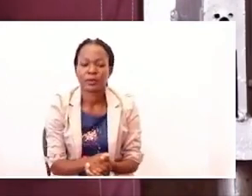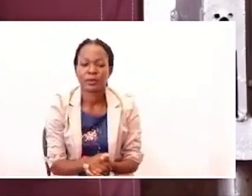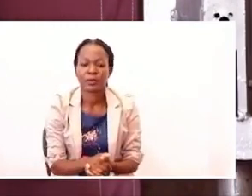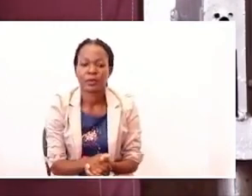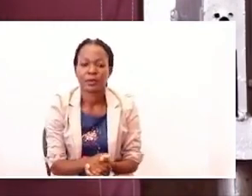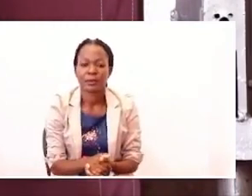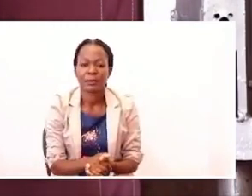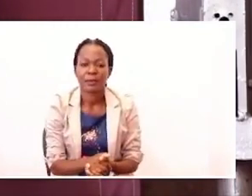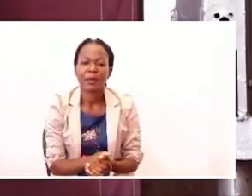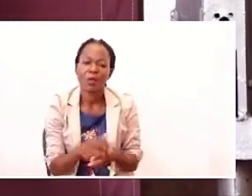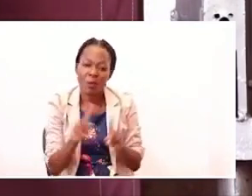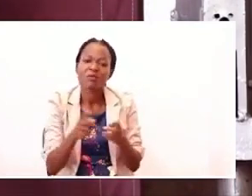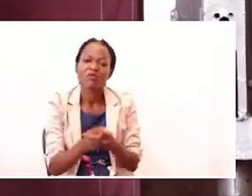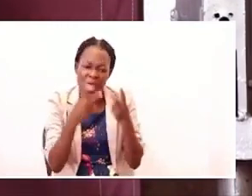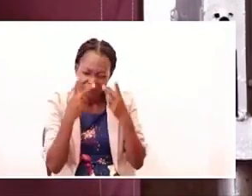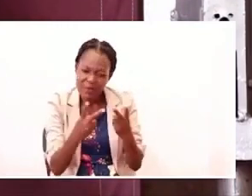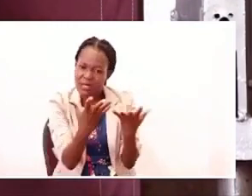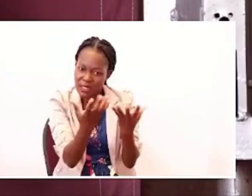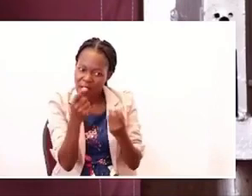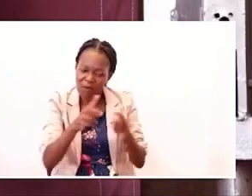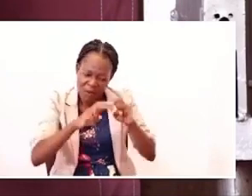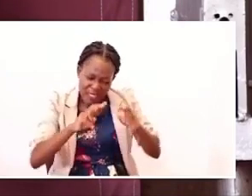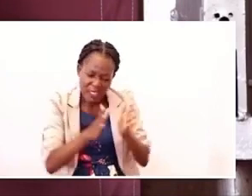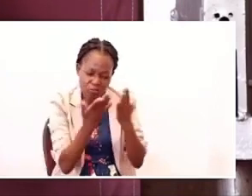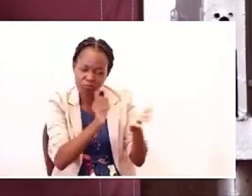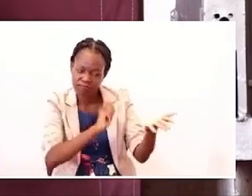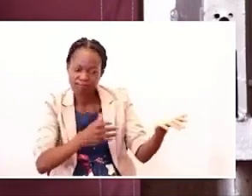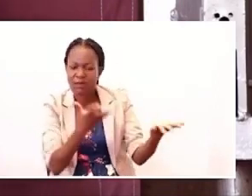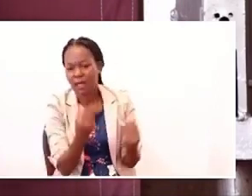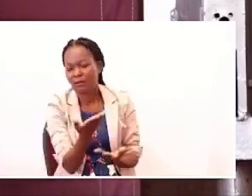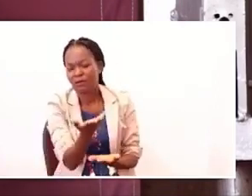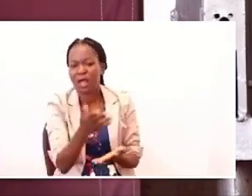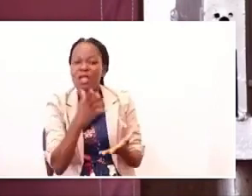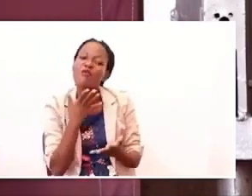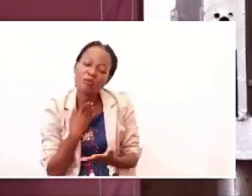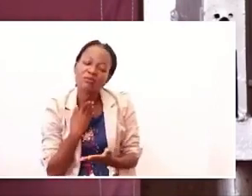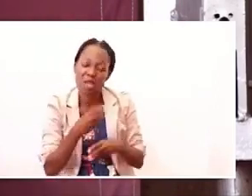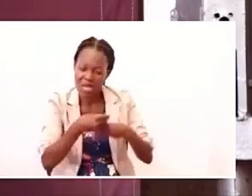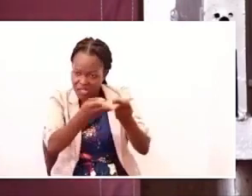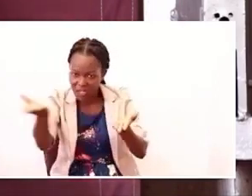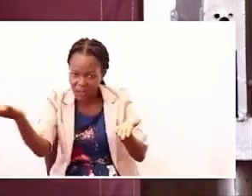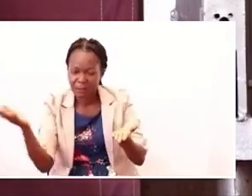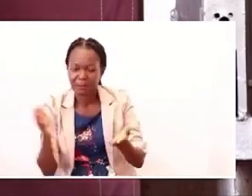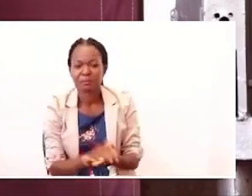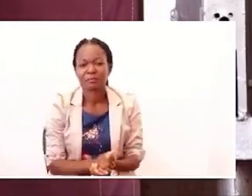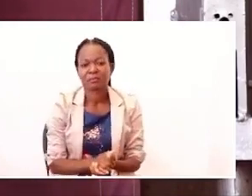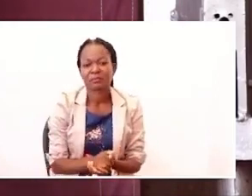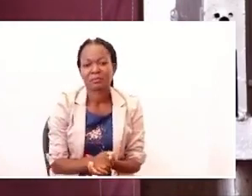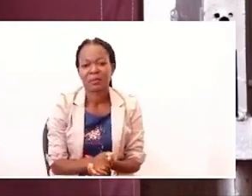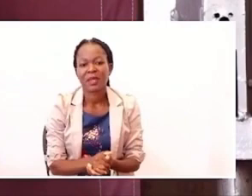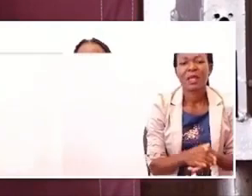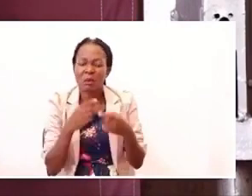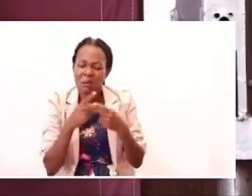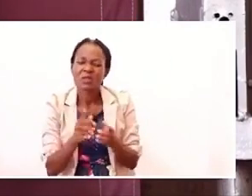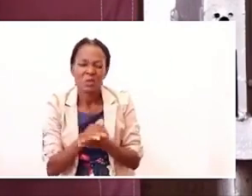And there is evidence, there are papers that I can share with you in that respect. The other reason why the